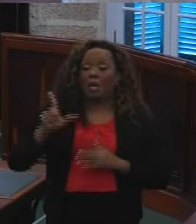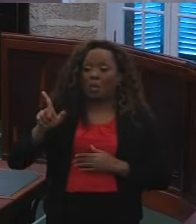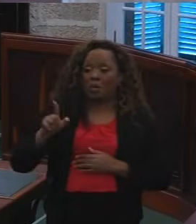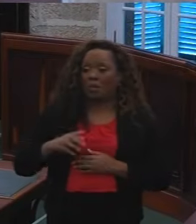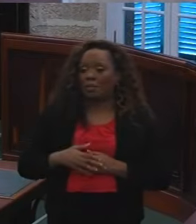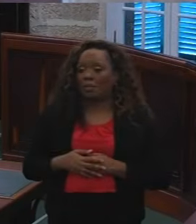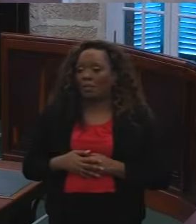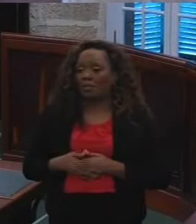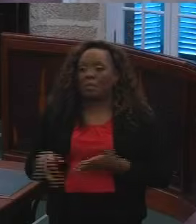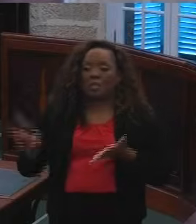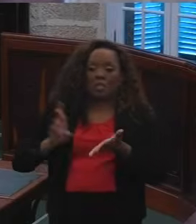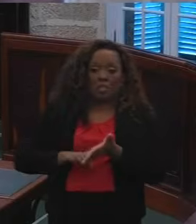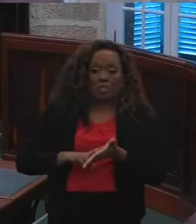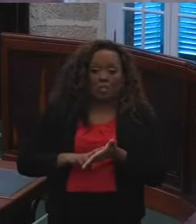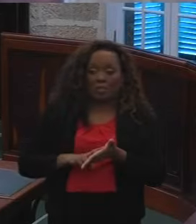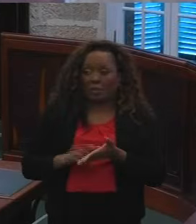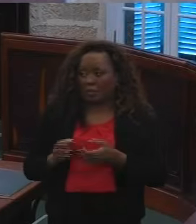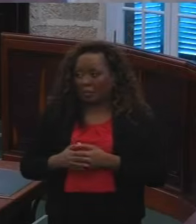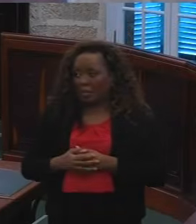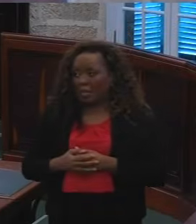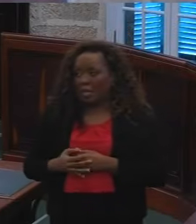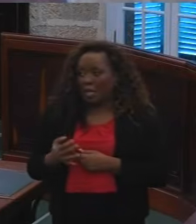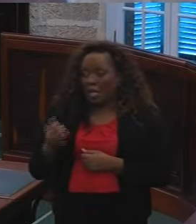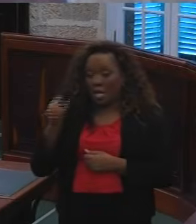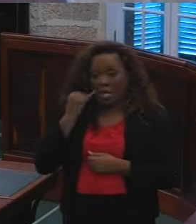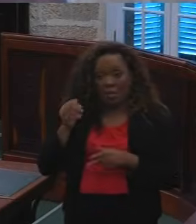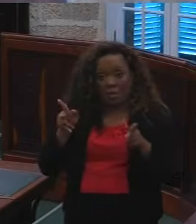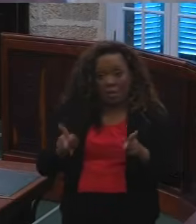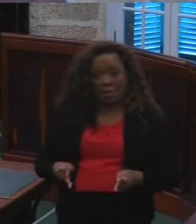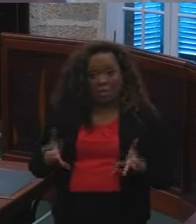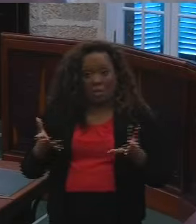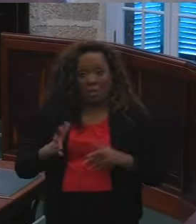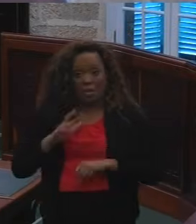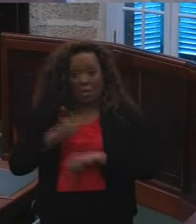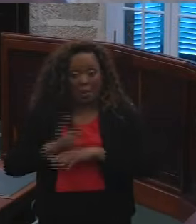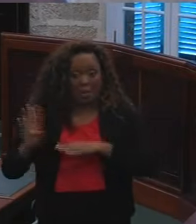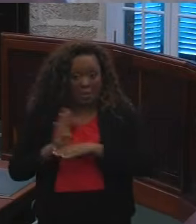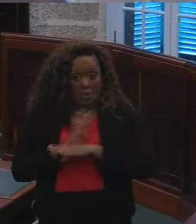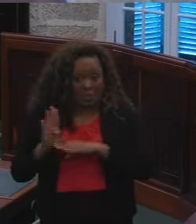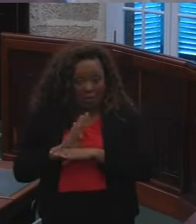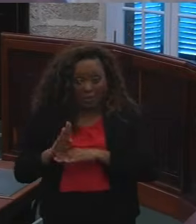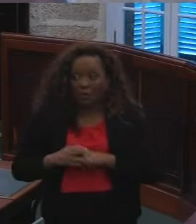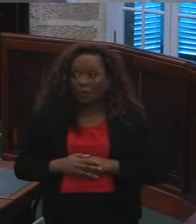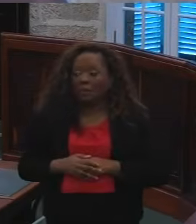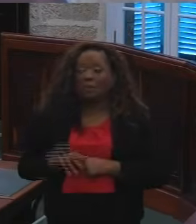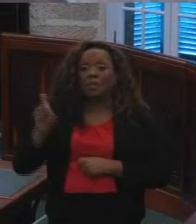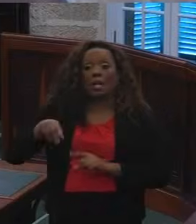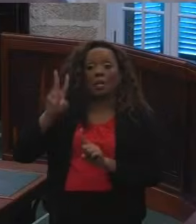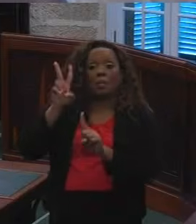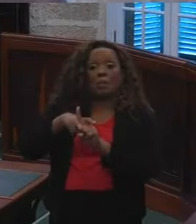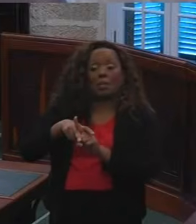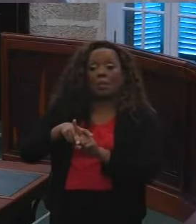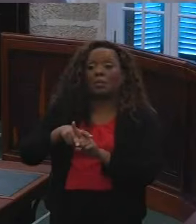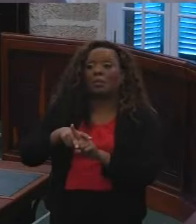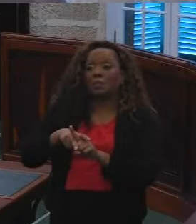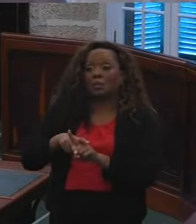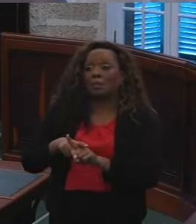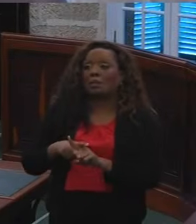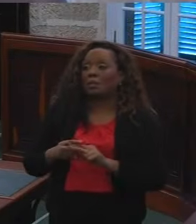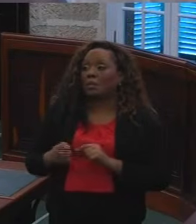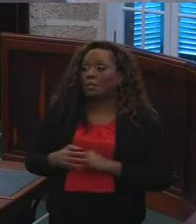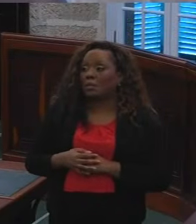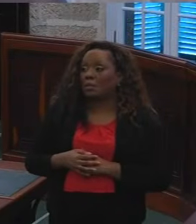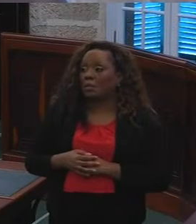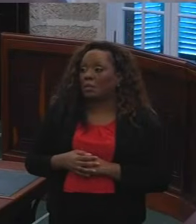residential facilities. A person who wishes to operate a residential facility shall apply to the Minister for registration to do so, and the